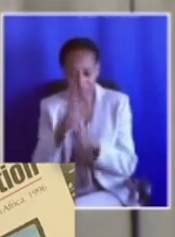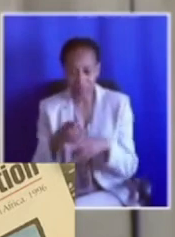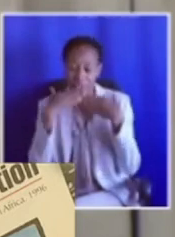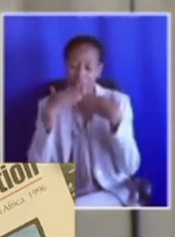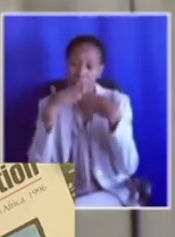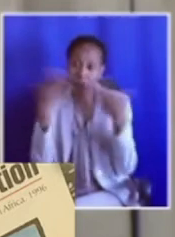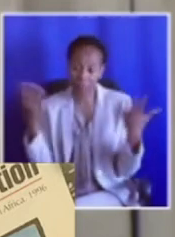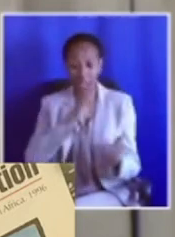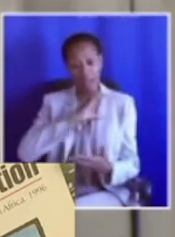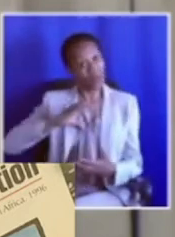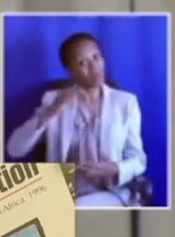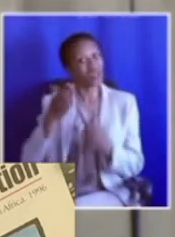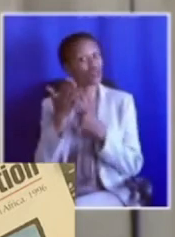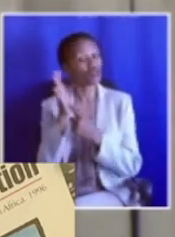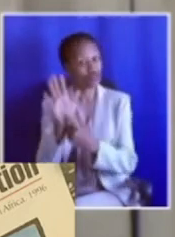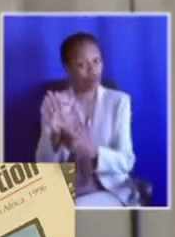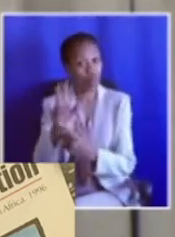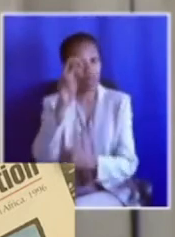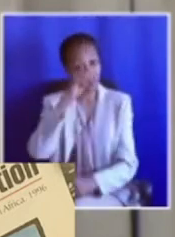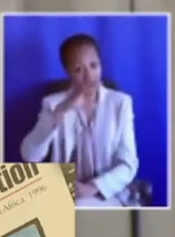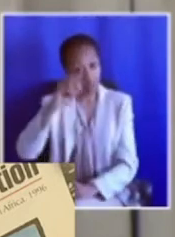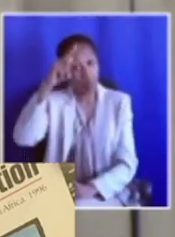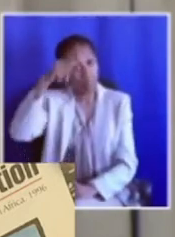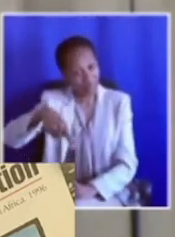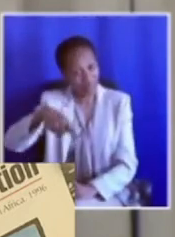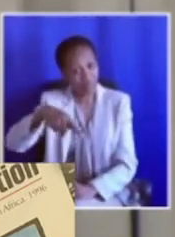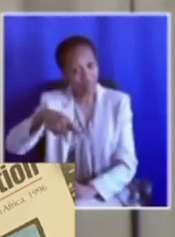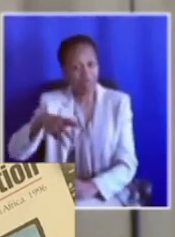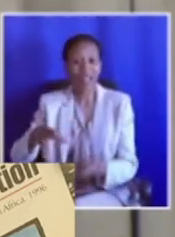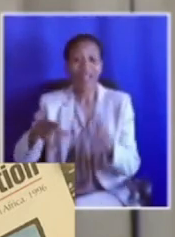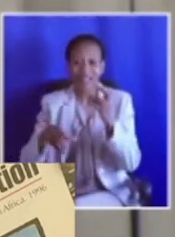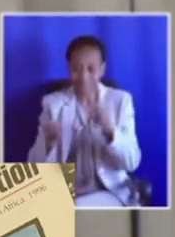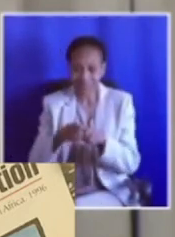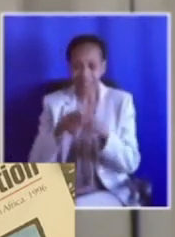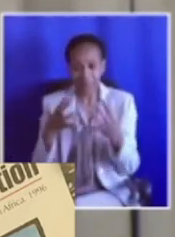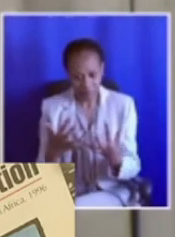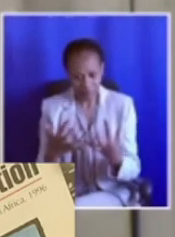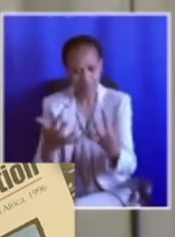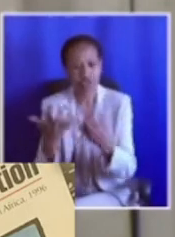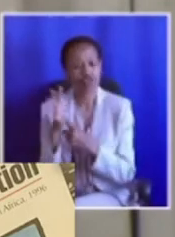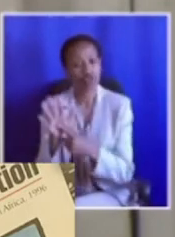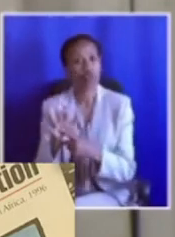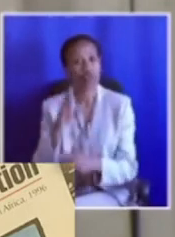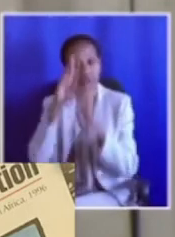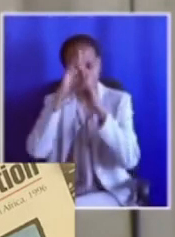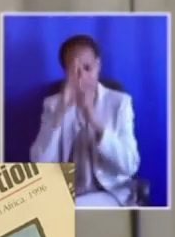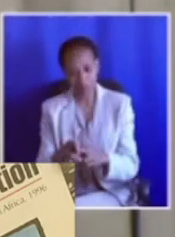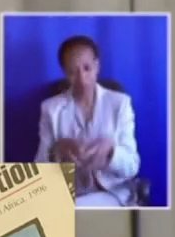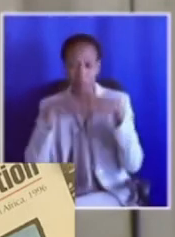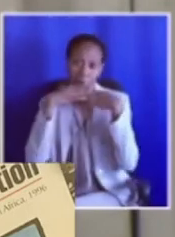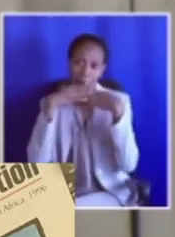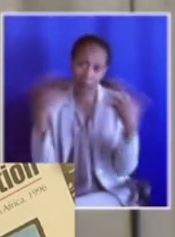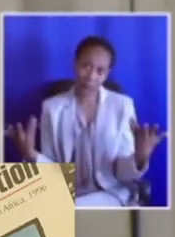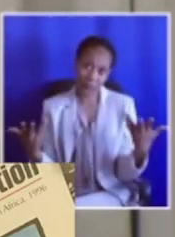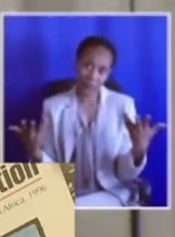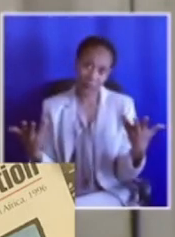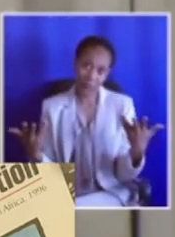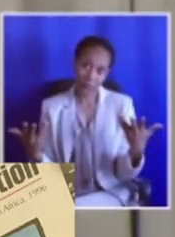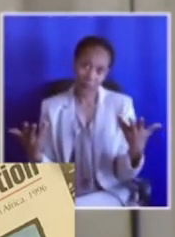cabinet shows to the members of the NCOP and to the South Africans that need